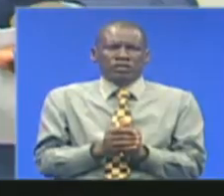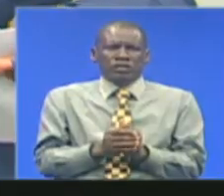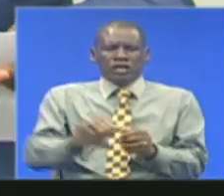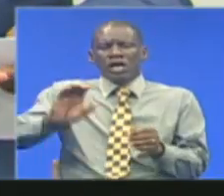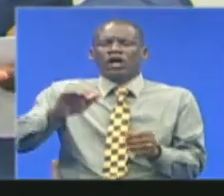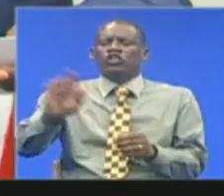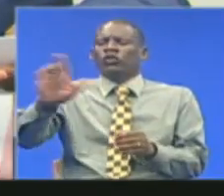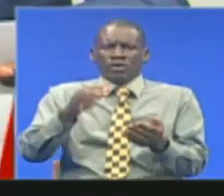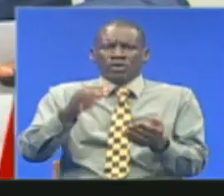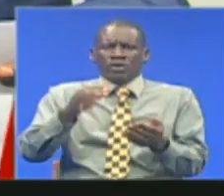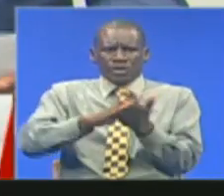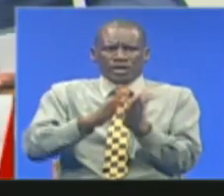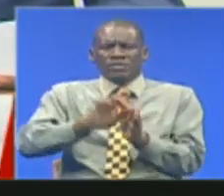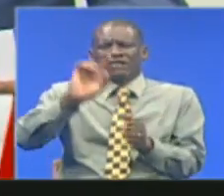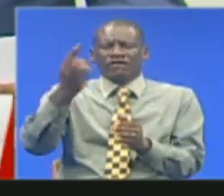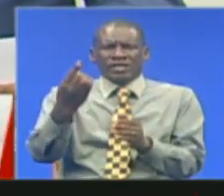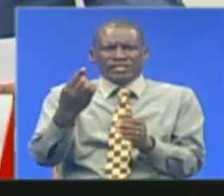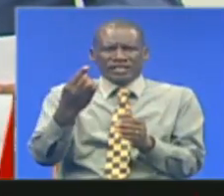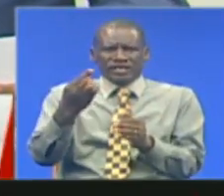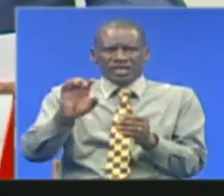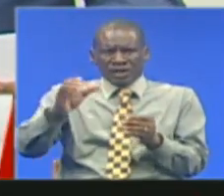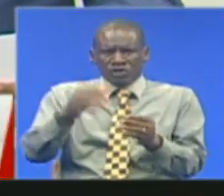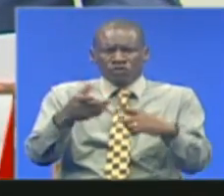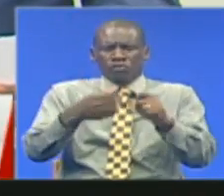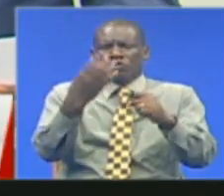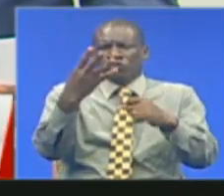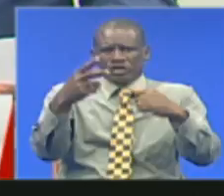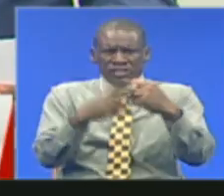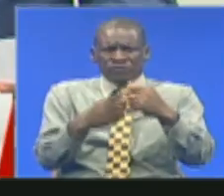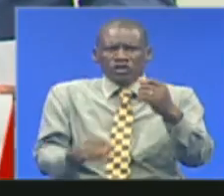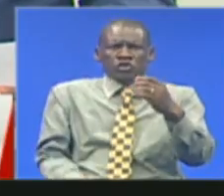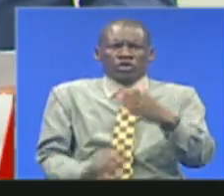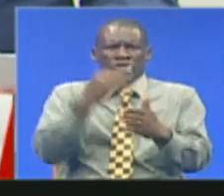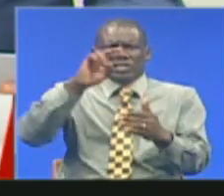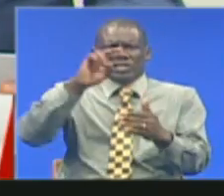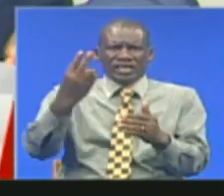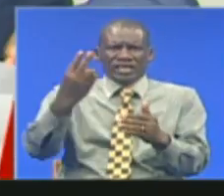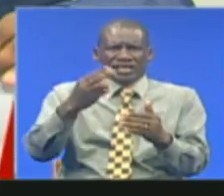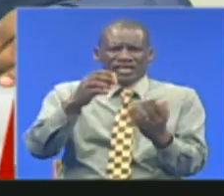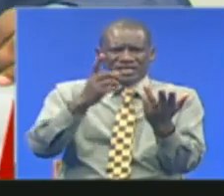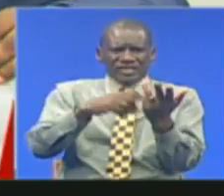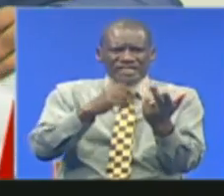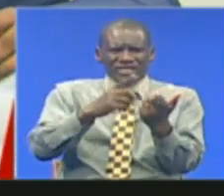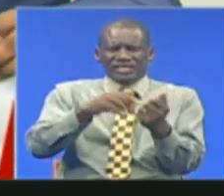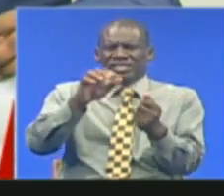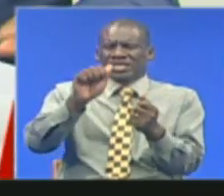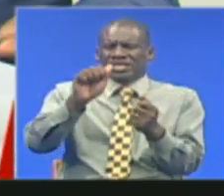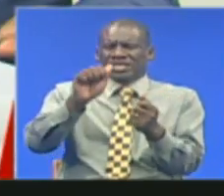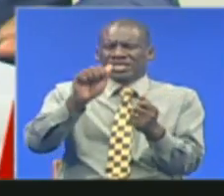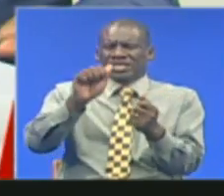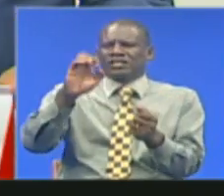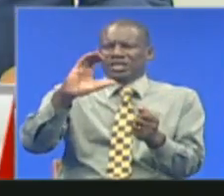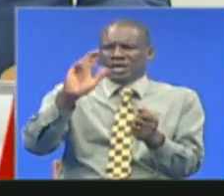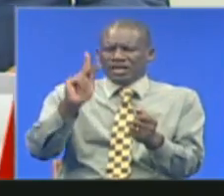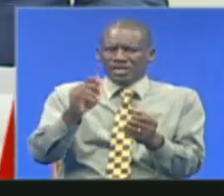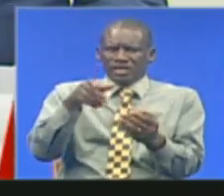The county of Laikipia has become the first of the blocks among the 47 to launch the second series of the Statistical Abstract. The launch of the